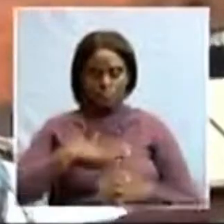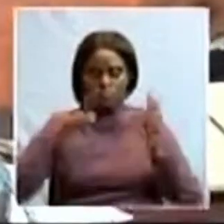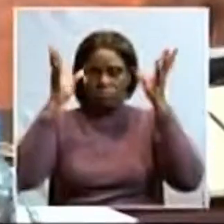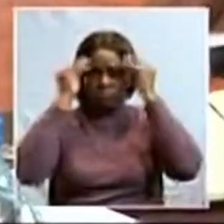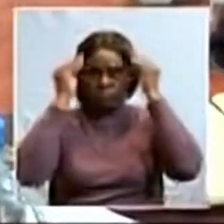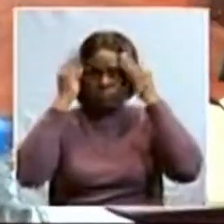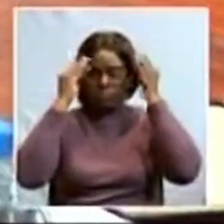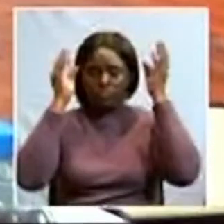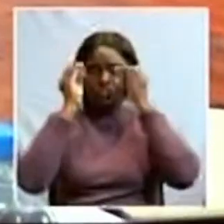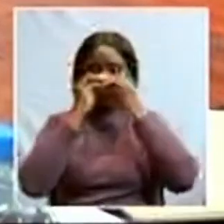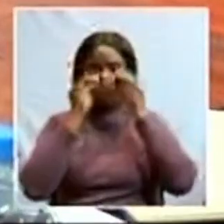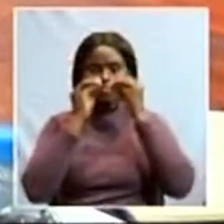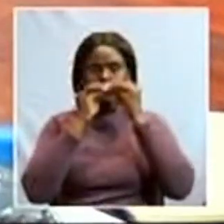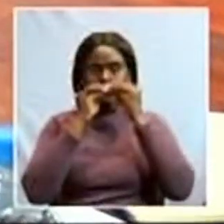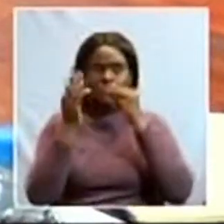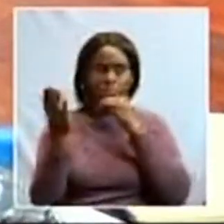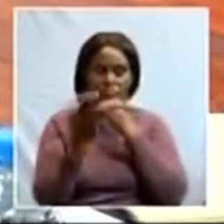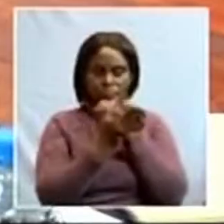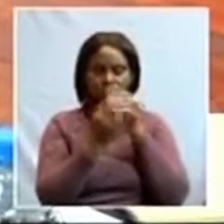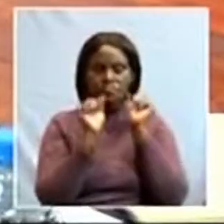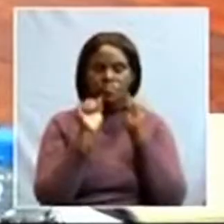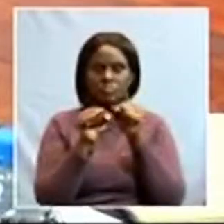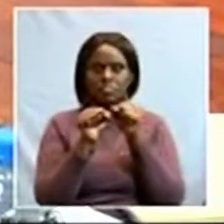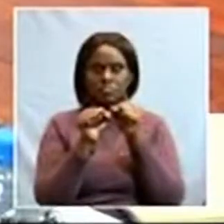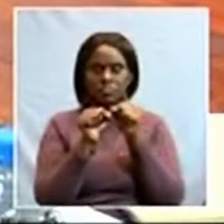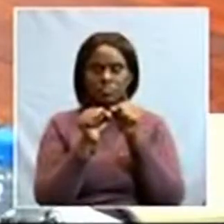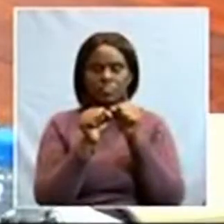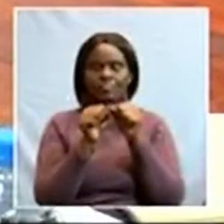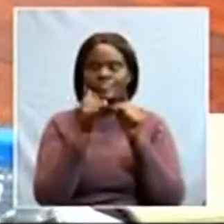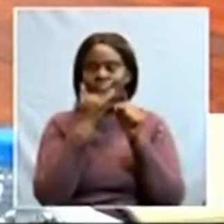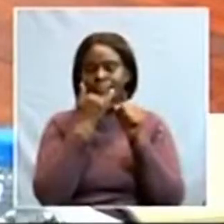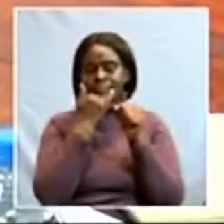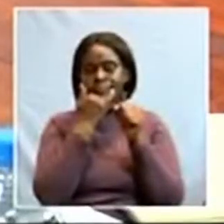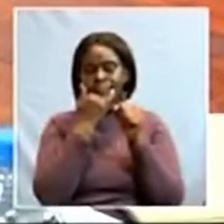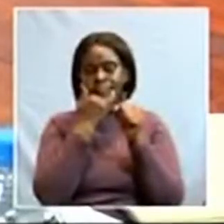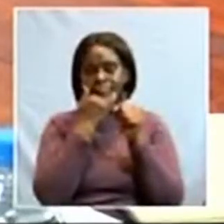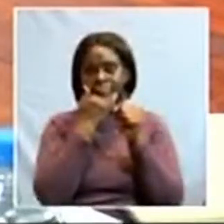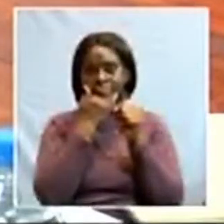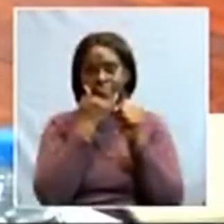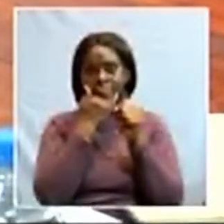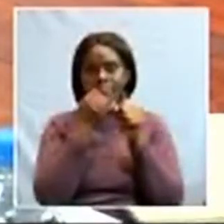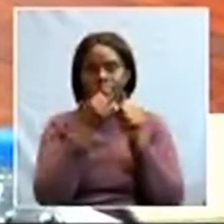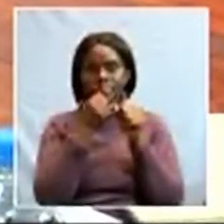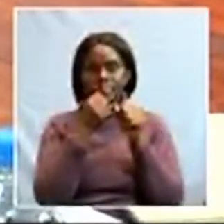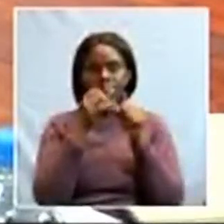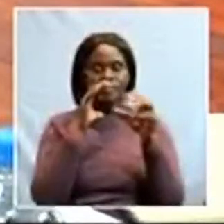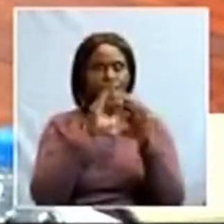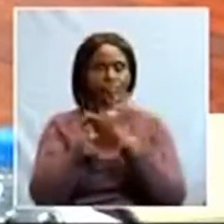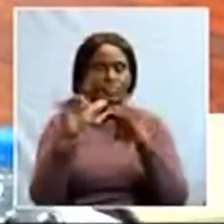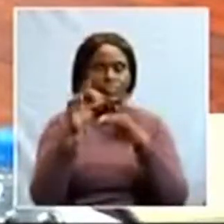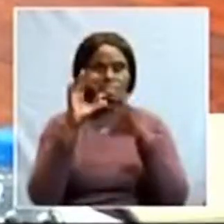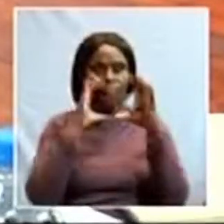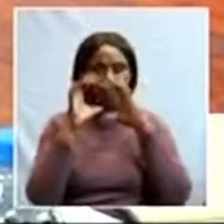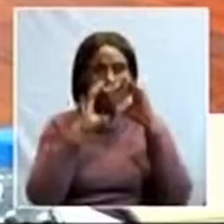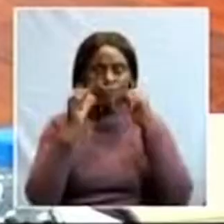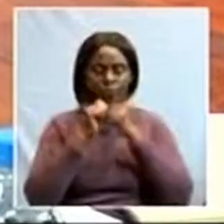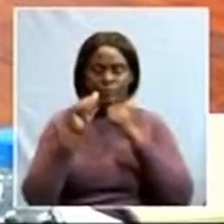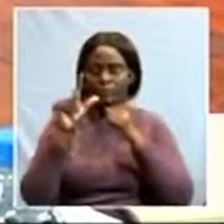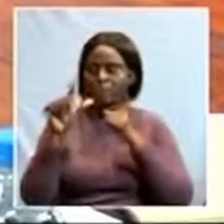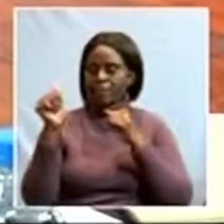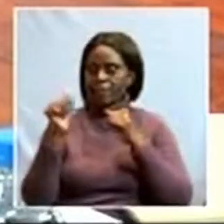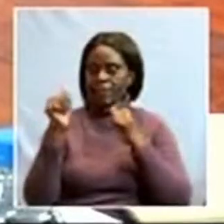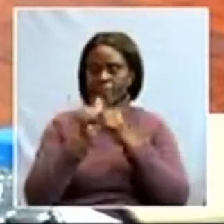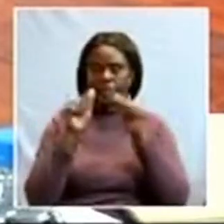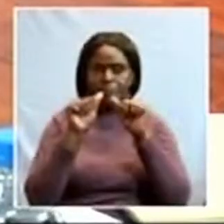say this could have been caused by lack of communication between the local authority and the